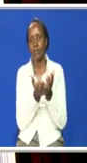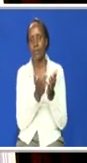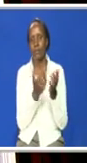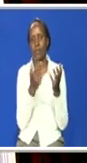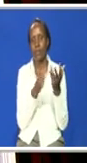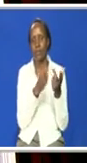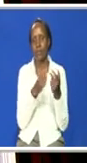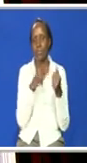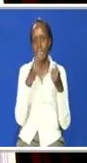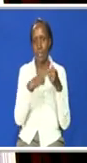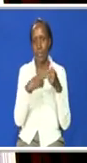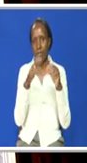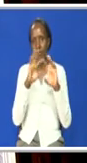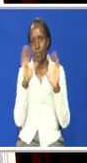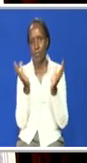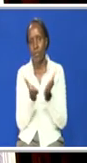7 balls.